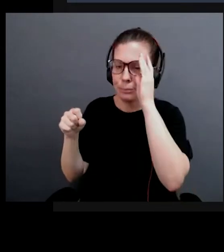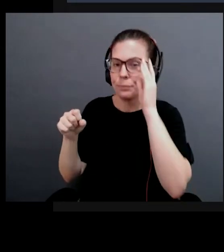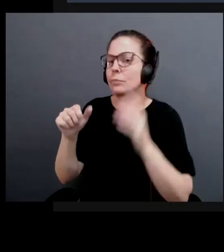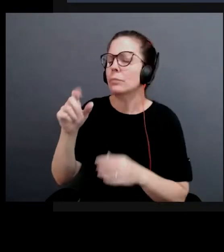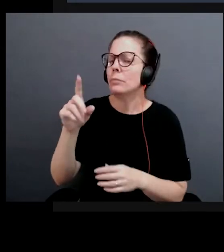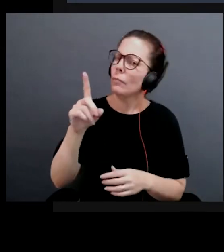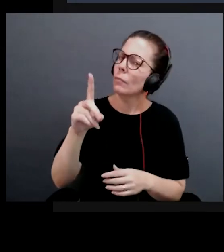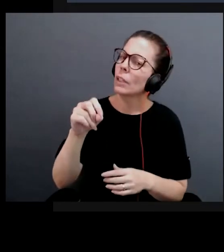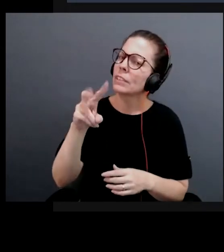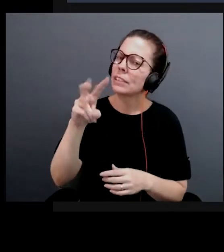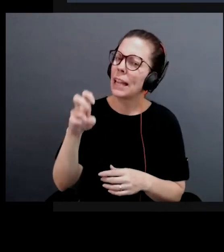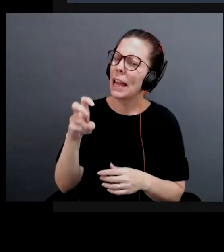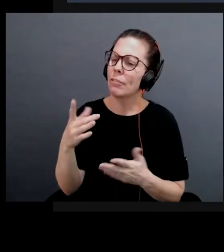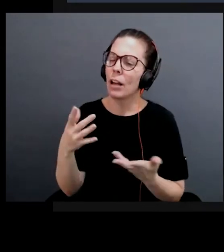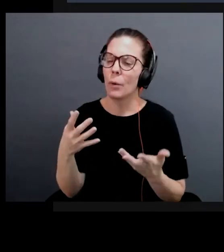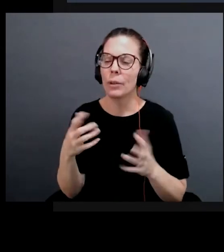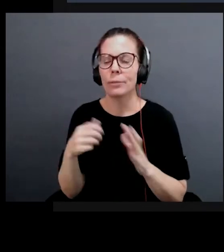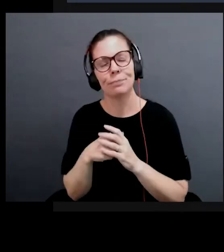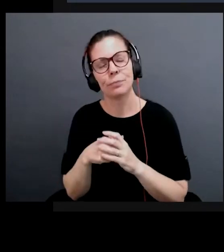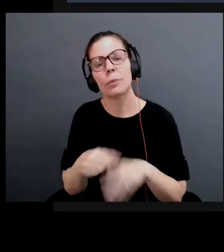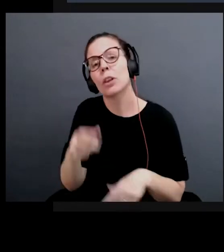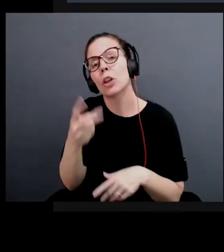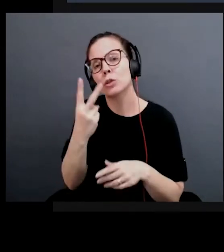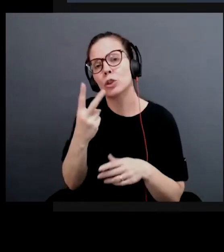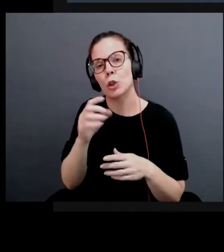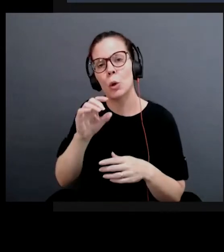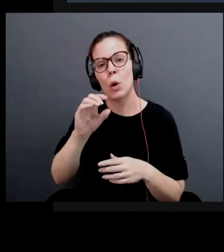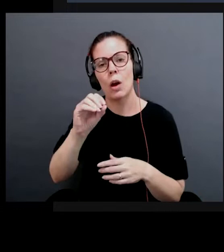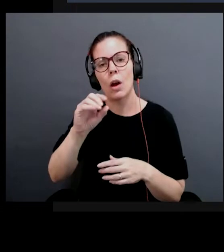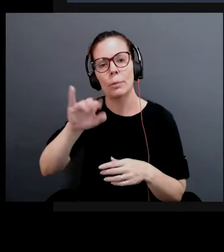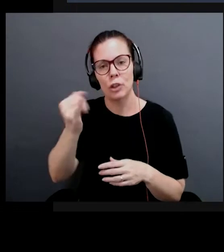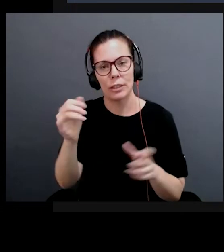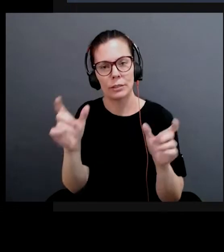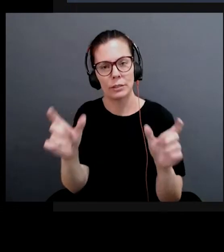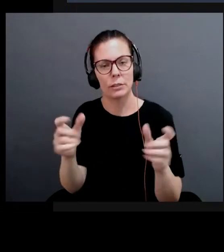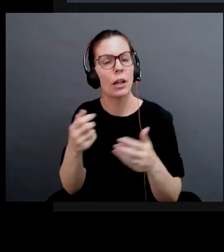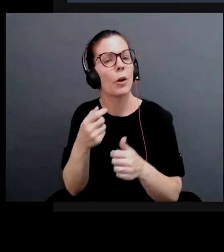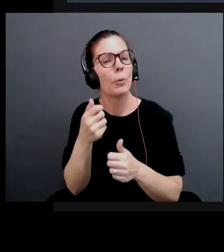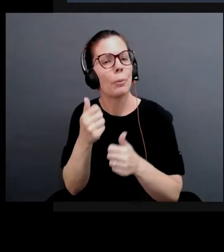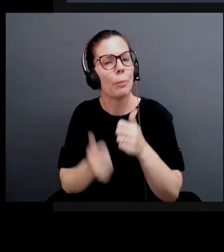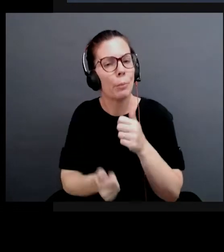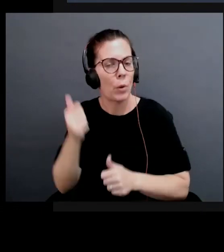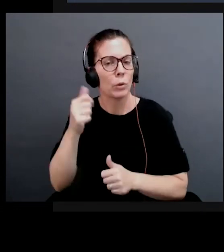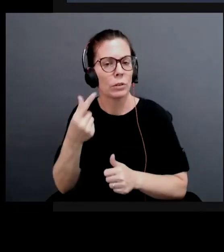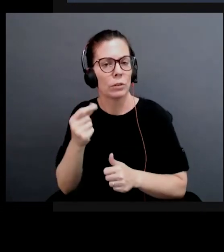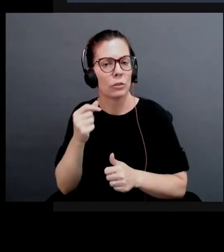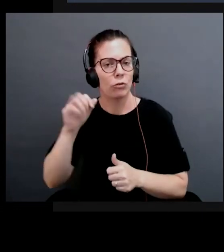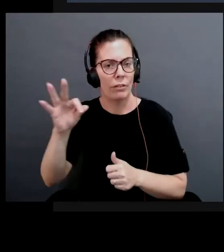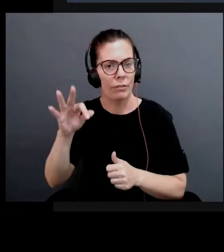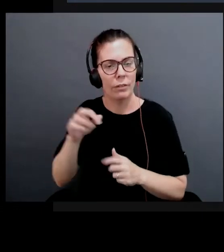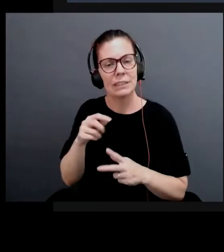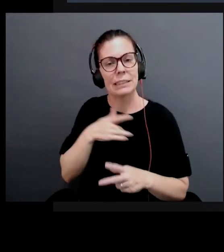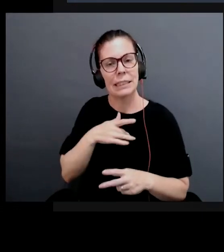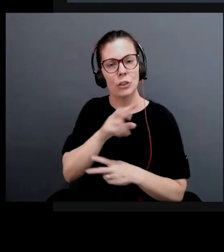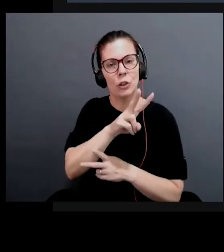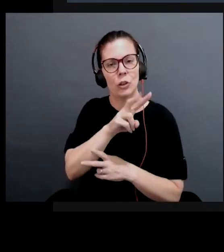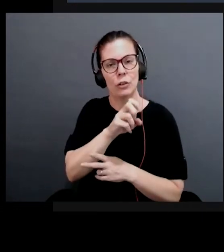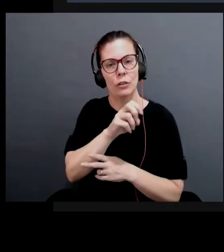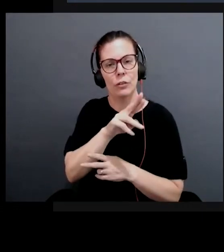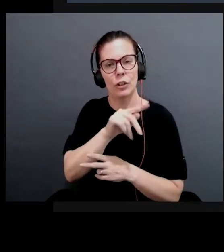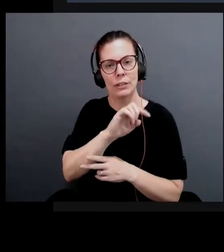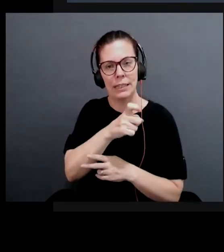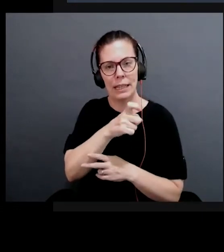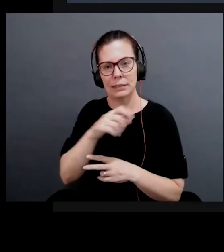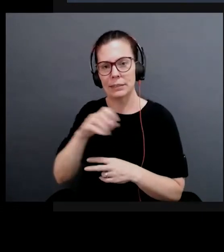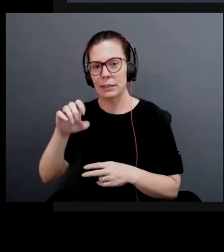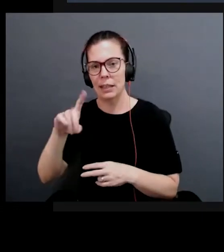talk a little, the two objects that you have in most graph databases, right? A vertex and an edge, right? Can you explain